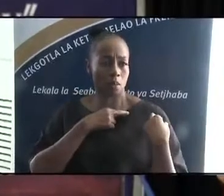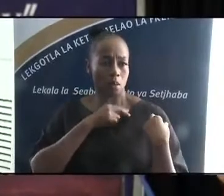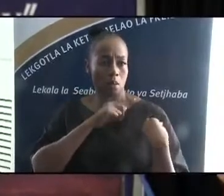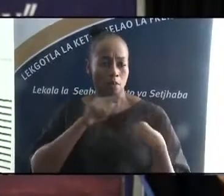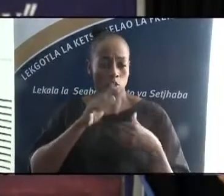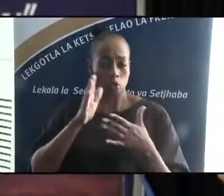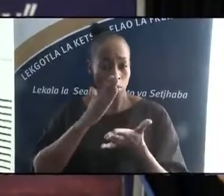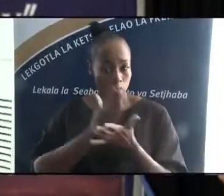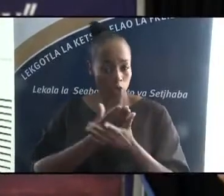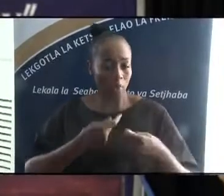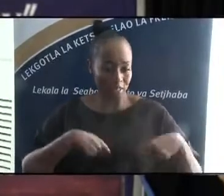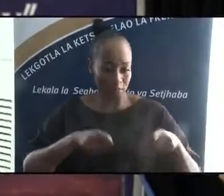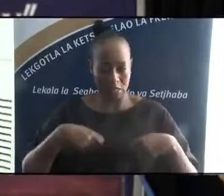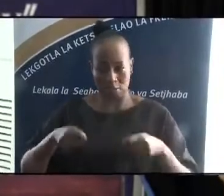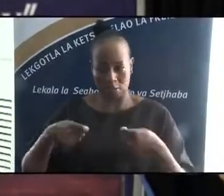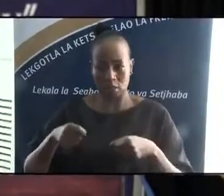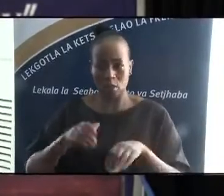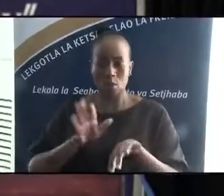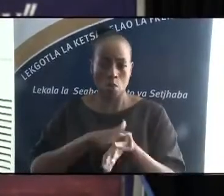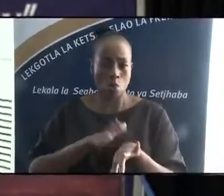accountable for the under expenditure.